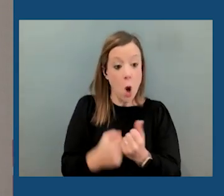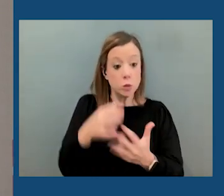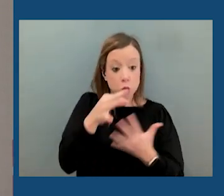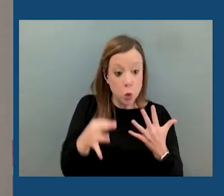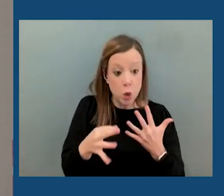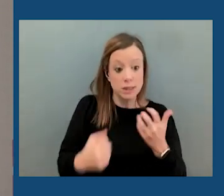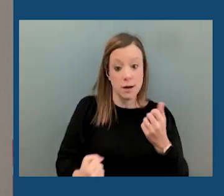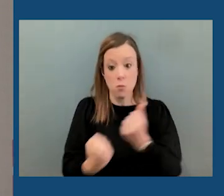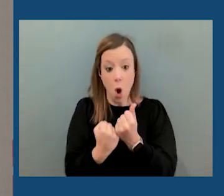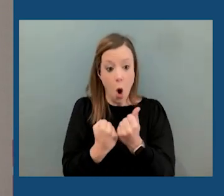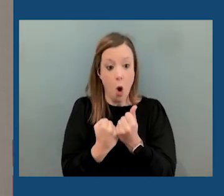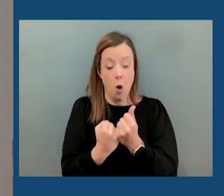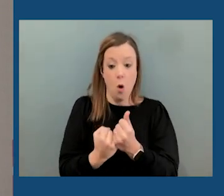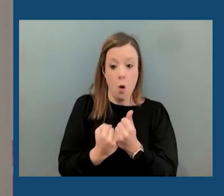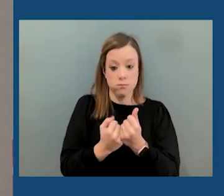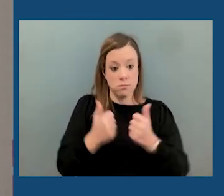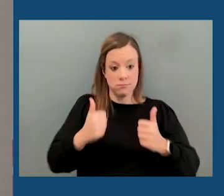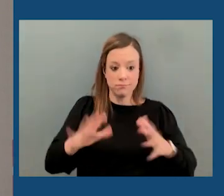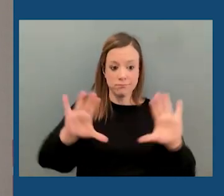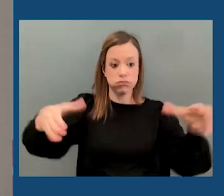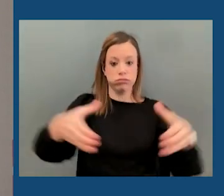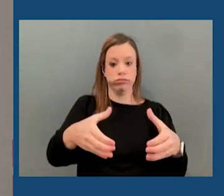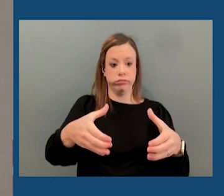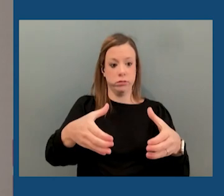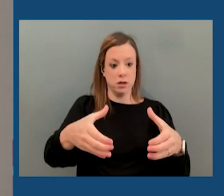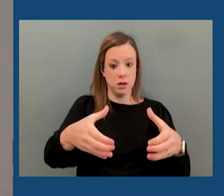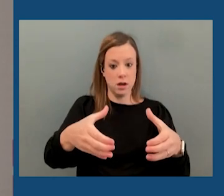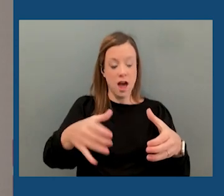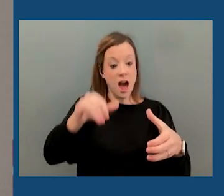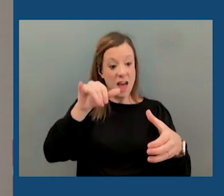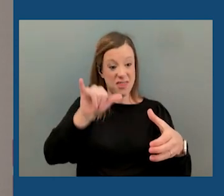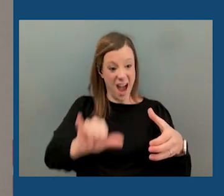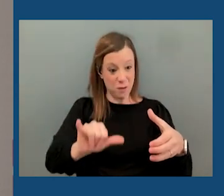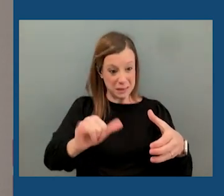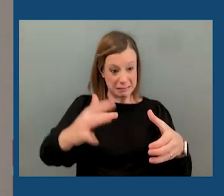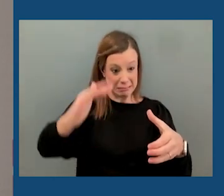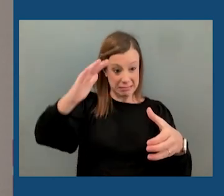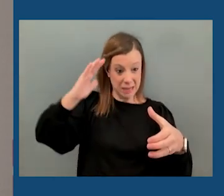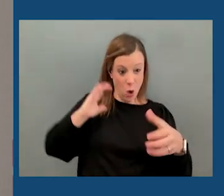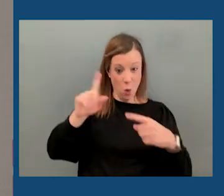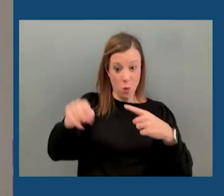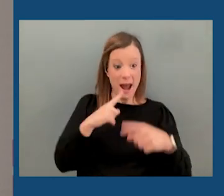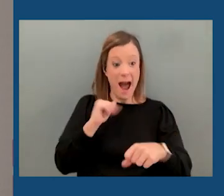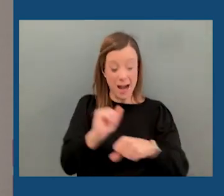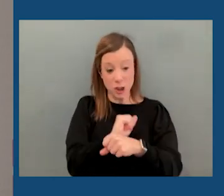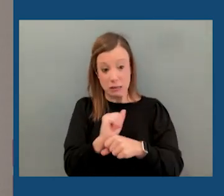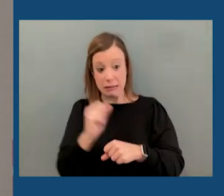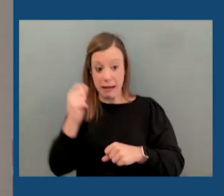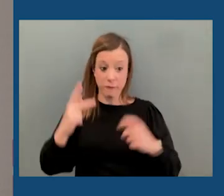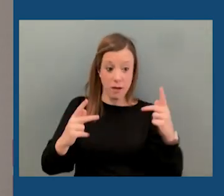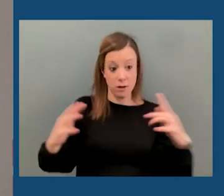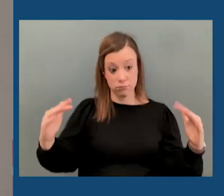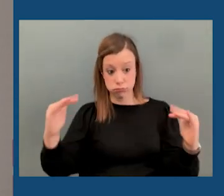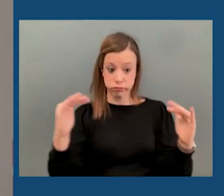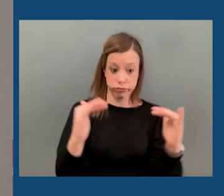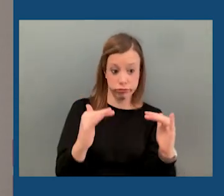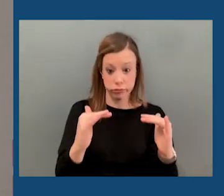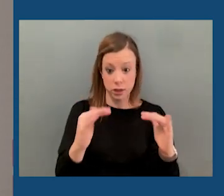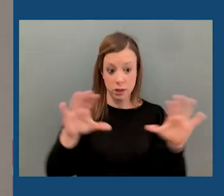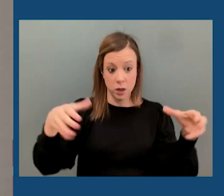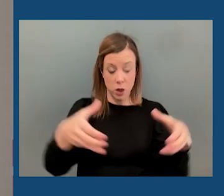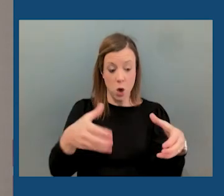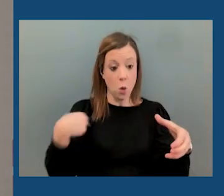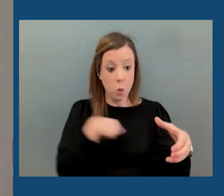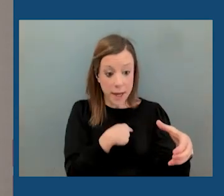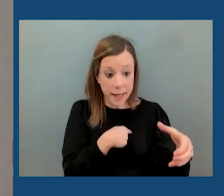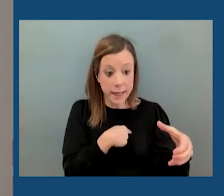legislature, when it was actually bipartisan. We were meeting in a little room, a couple of